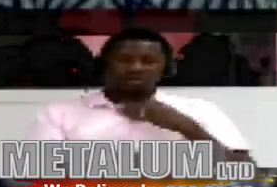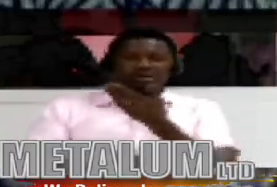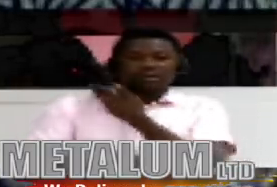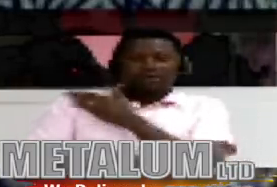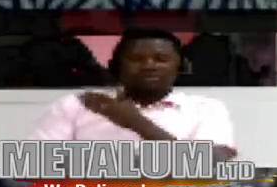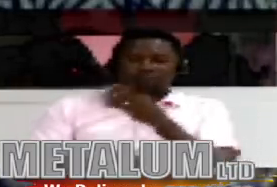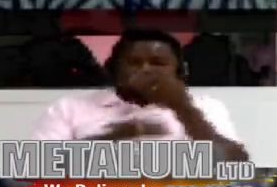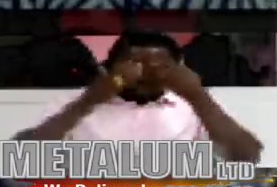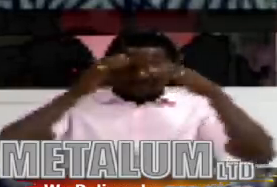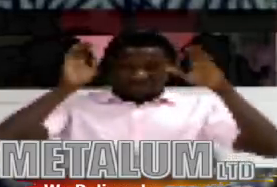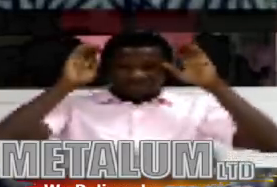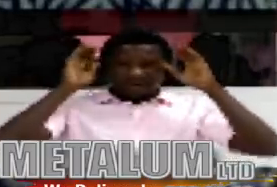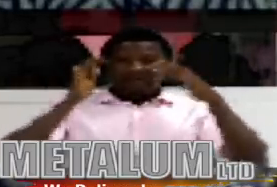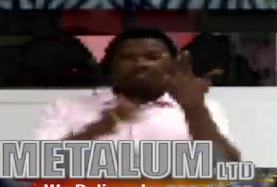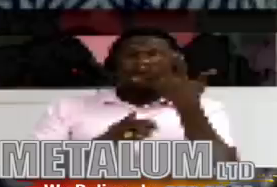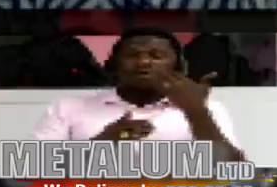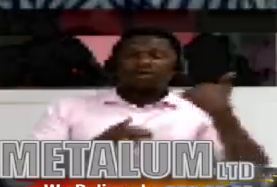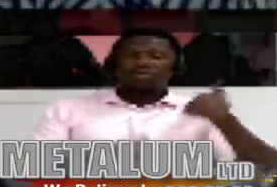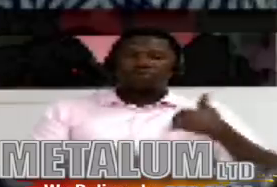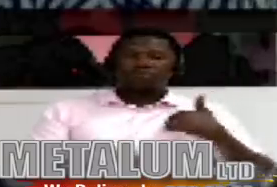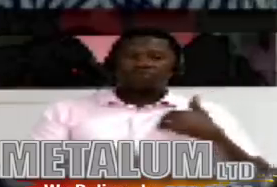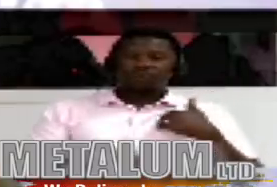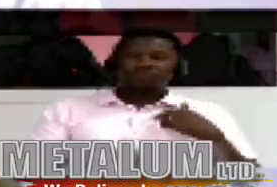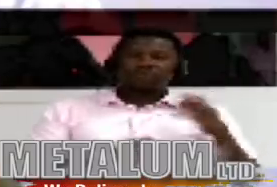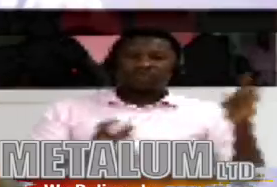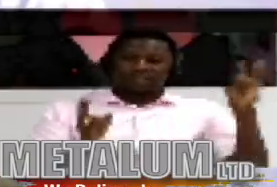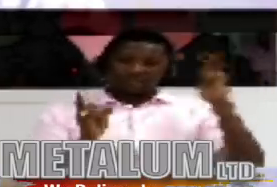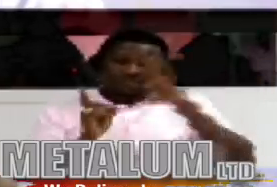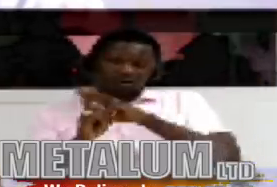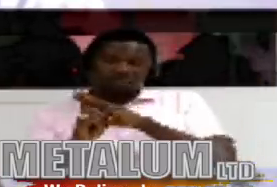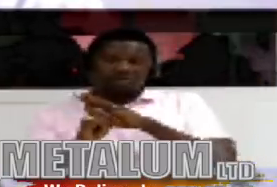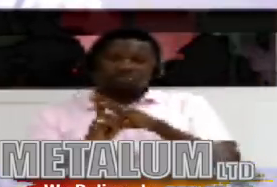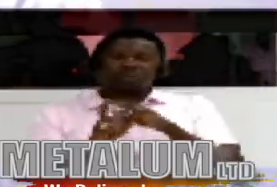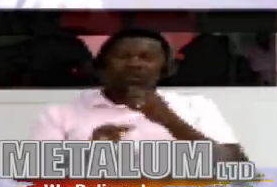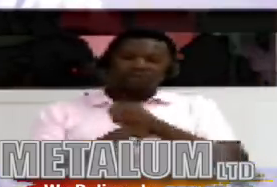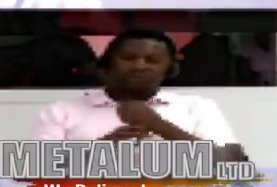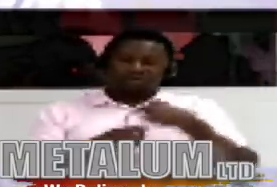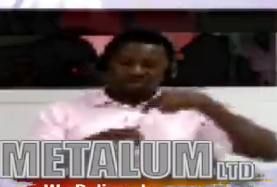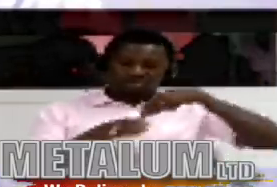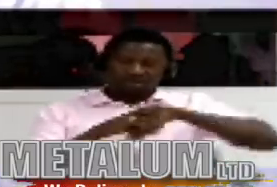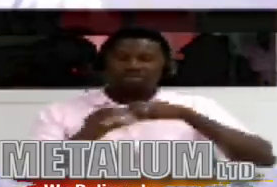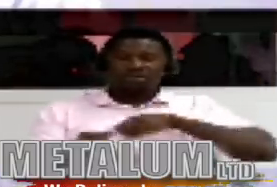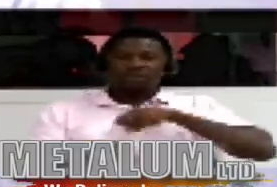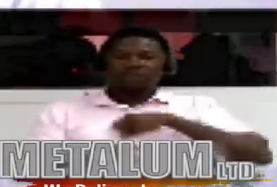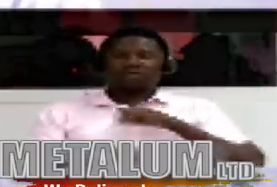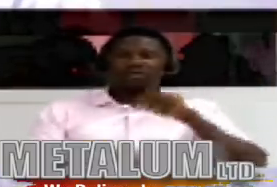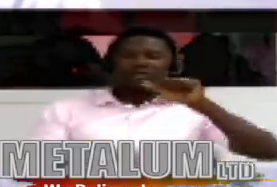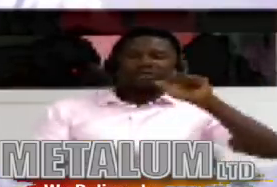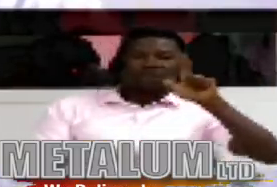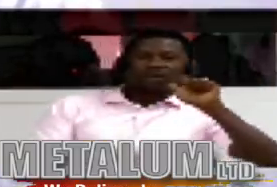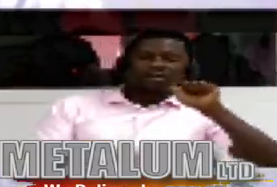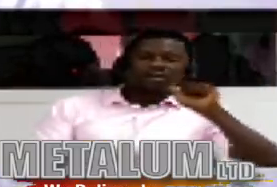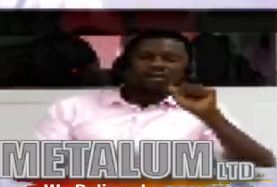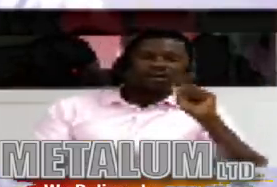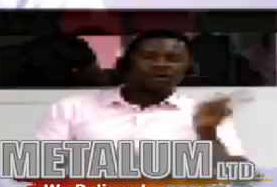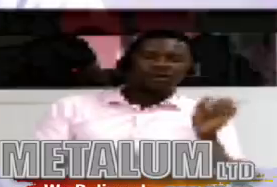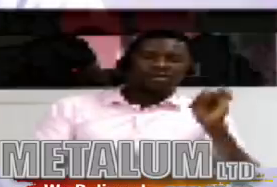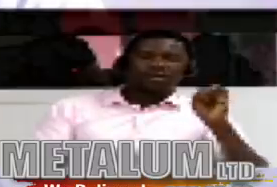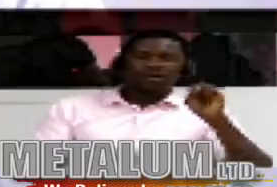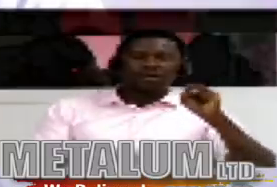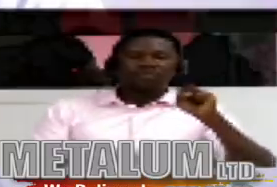5-man delegation was set up, including myself, Alhaji Esdabo, the Vice President Gamsu,